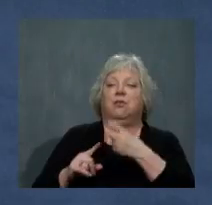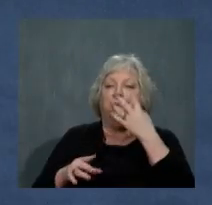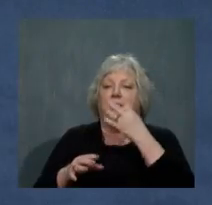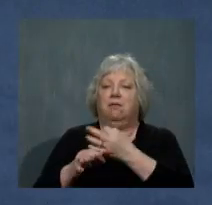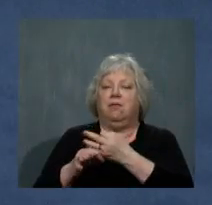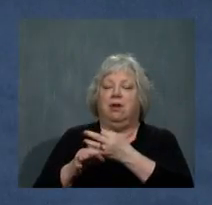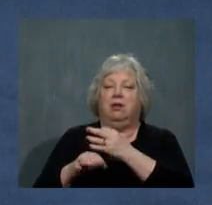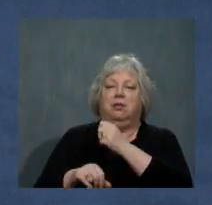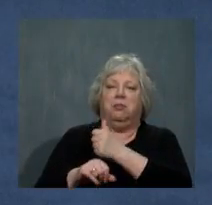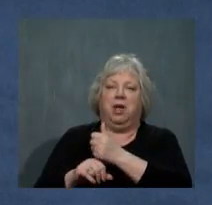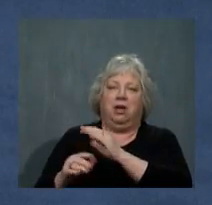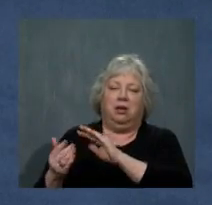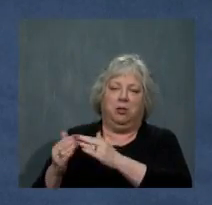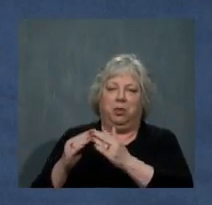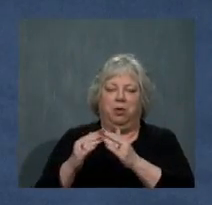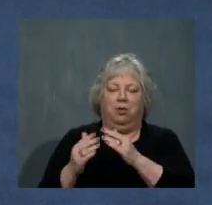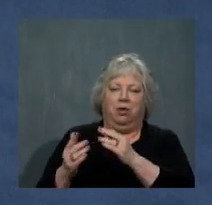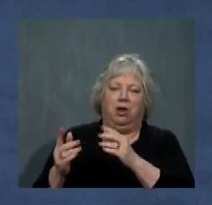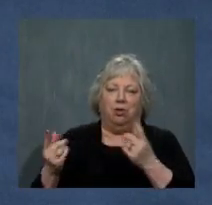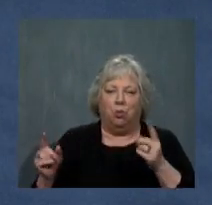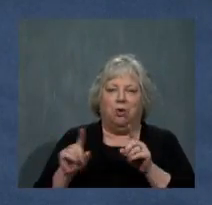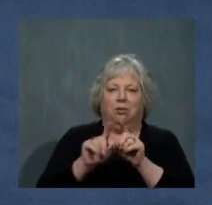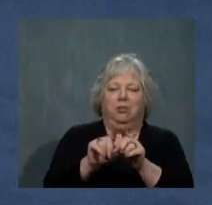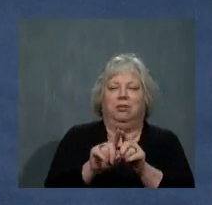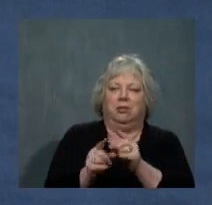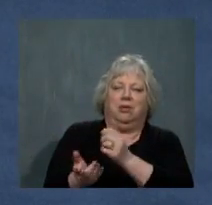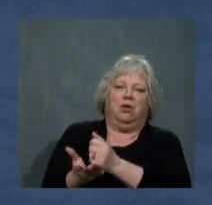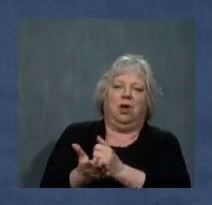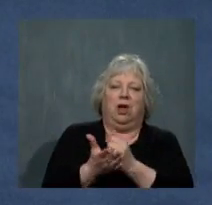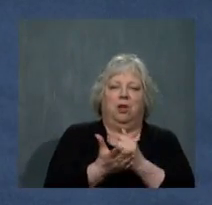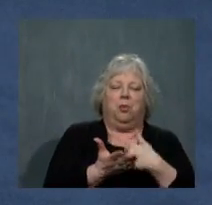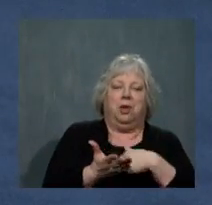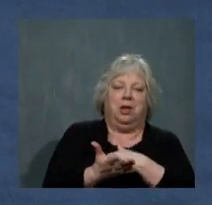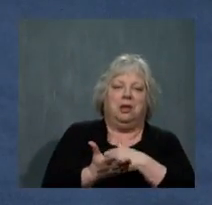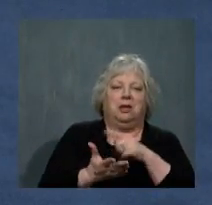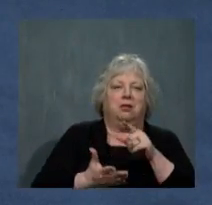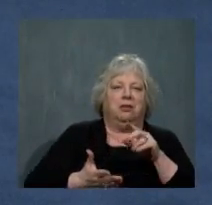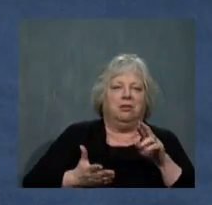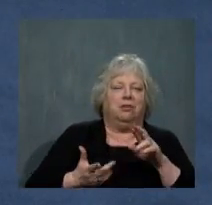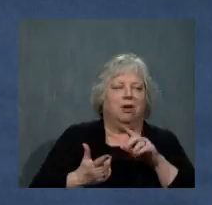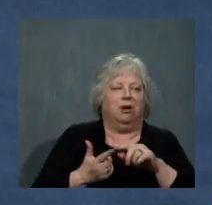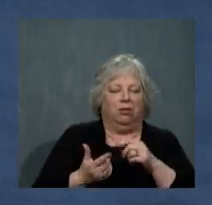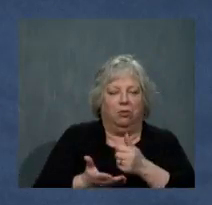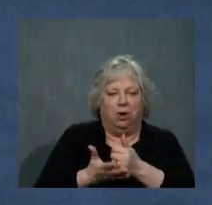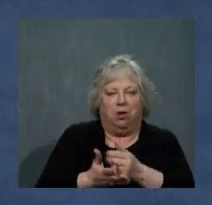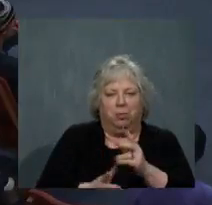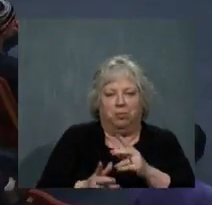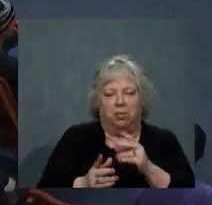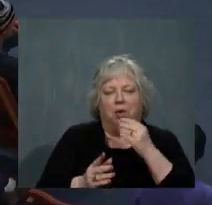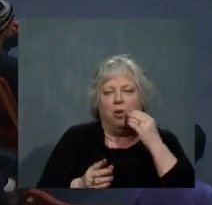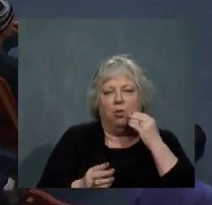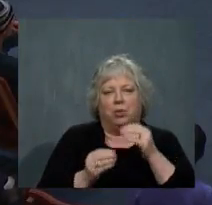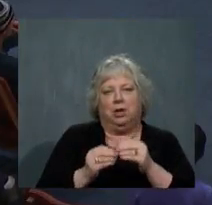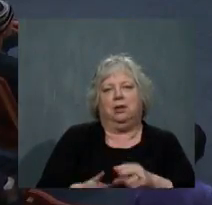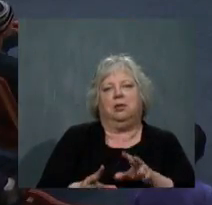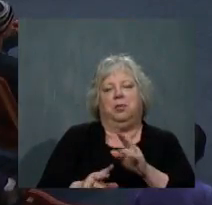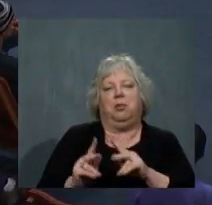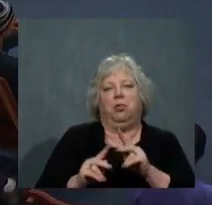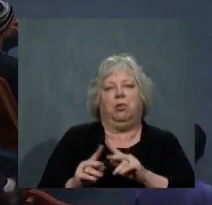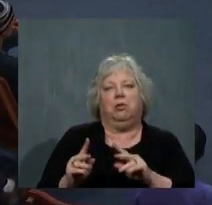us to help us, the greater city, help these people even more. So,